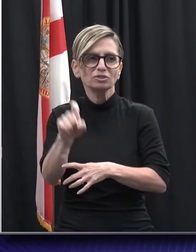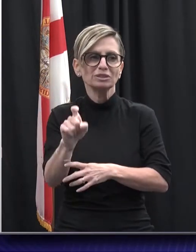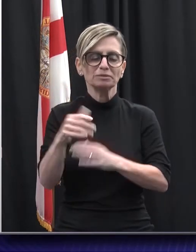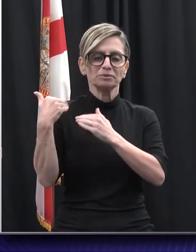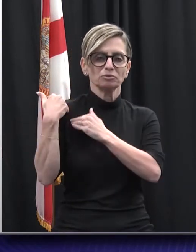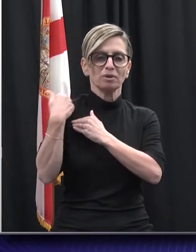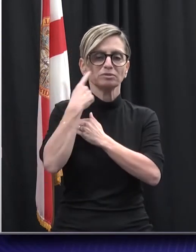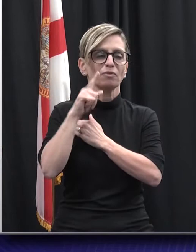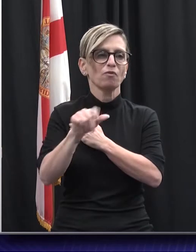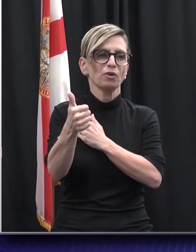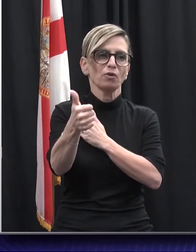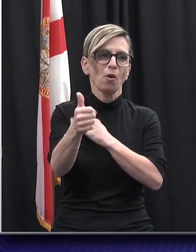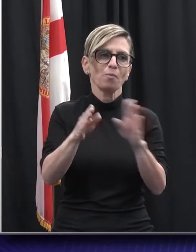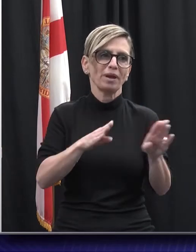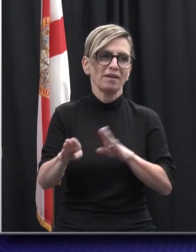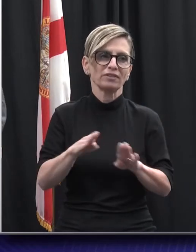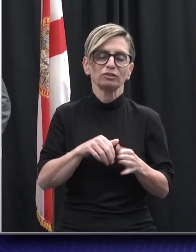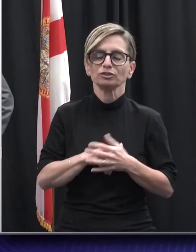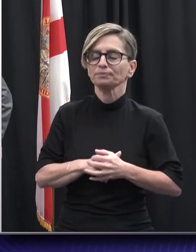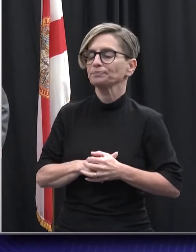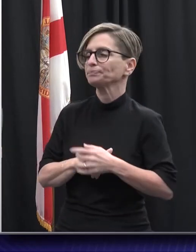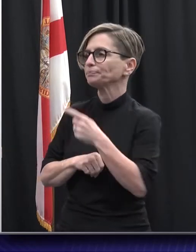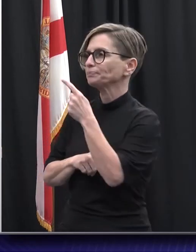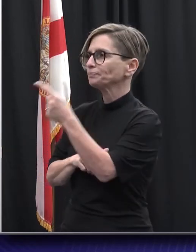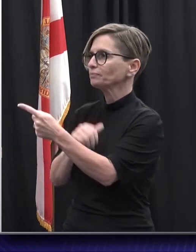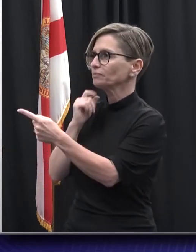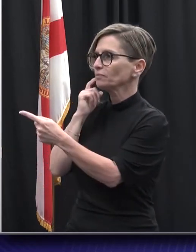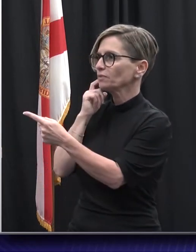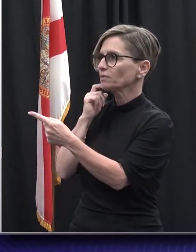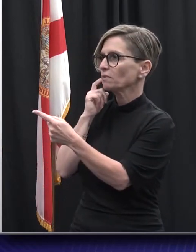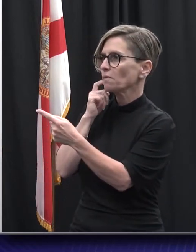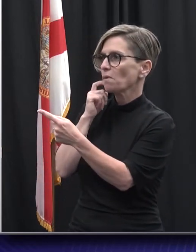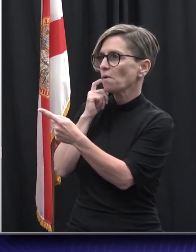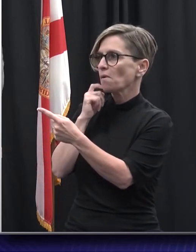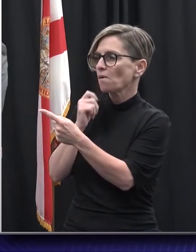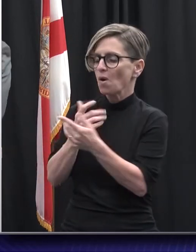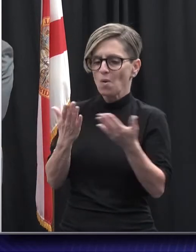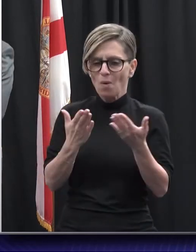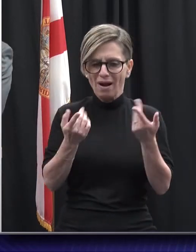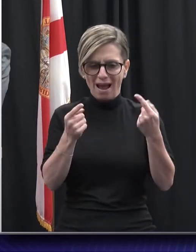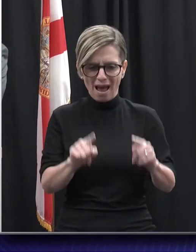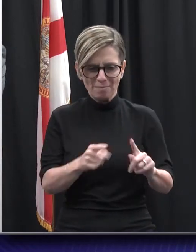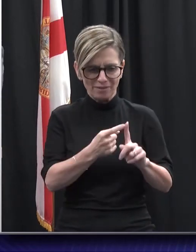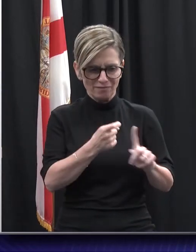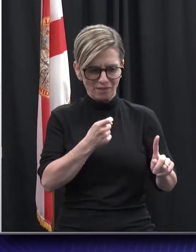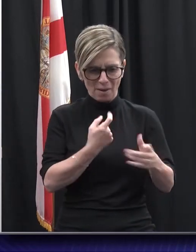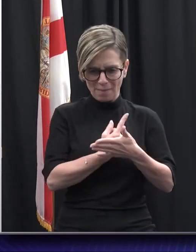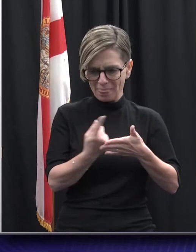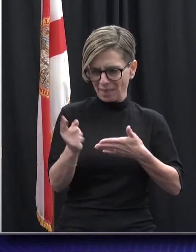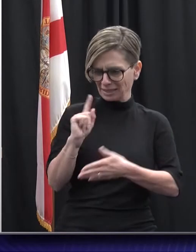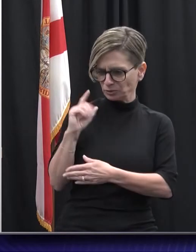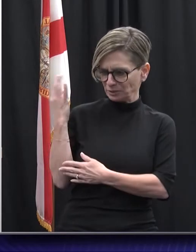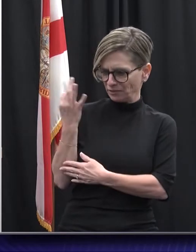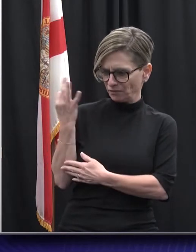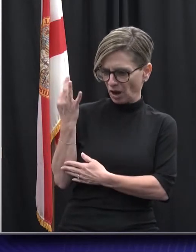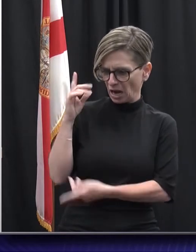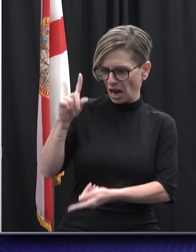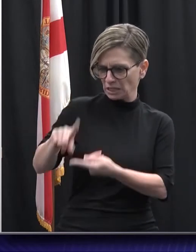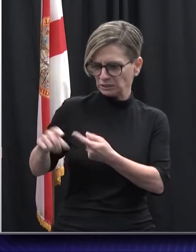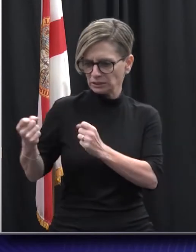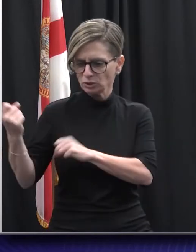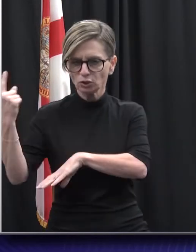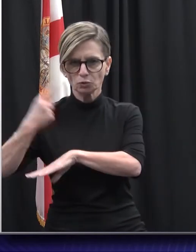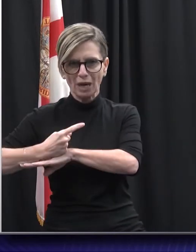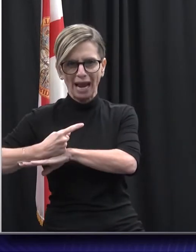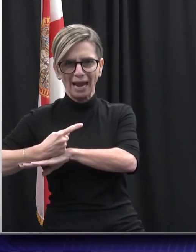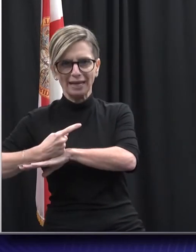behaviors. What happened between Friday and today for the county to move closer toward